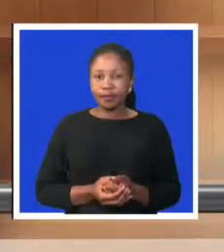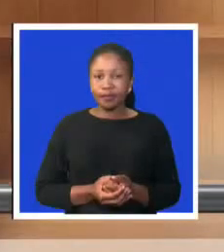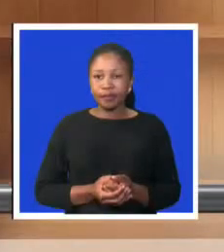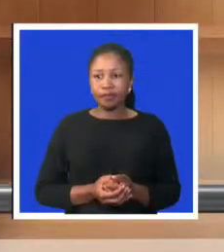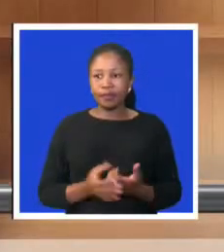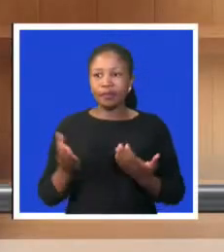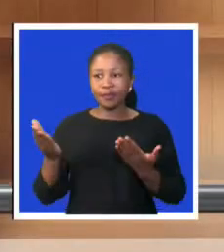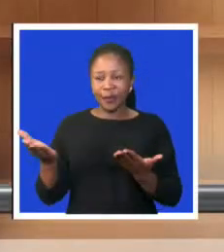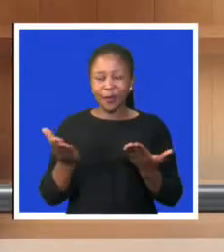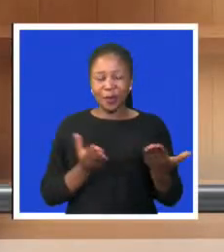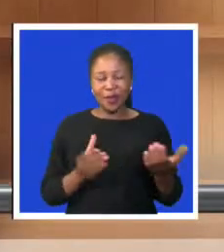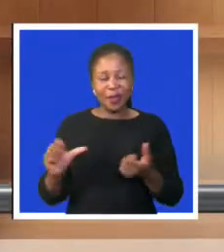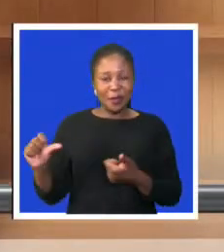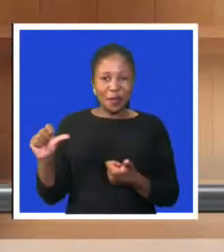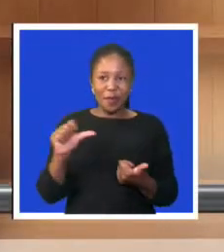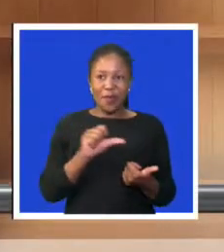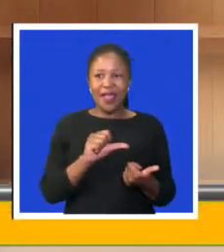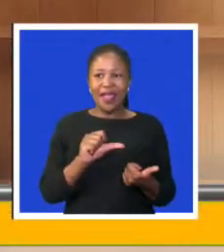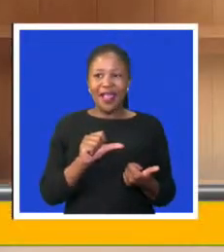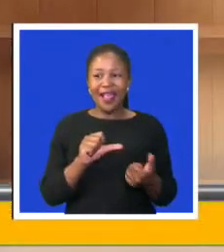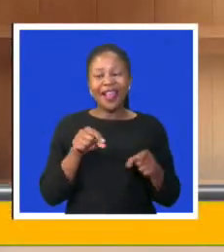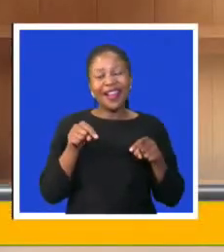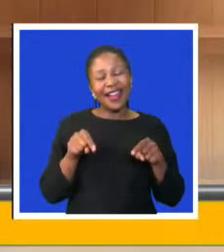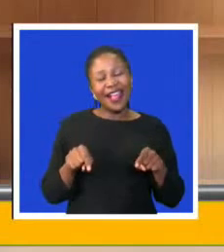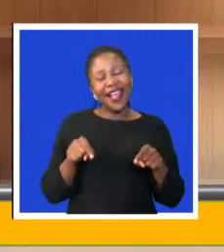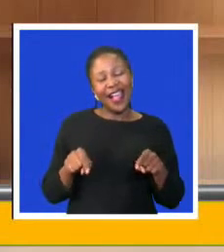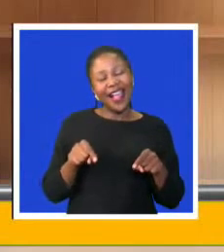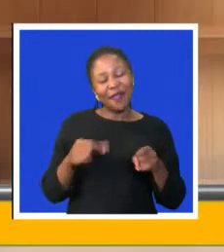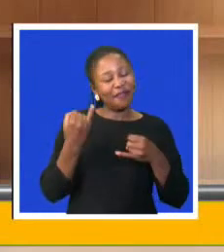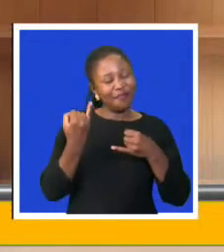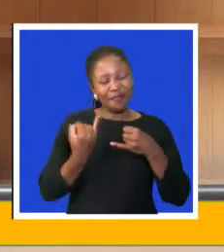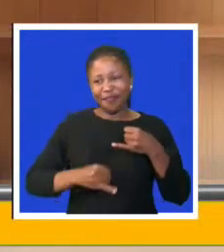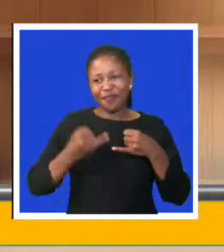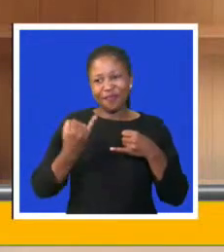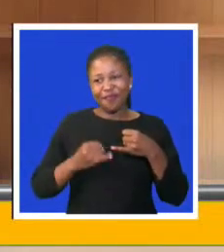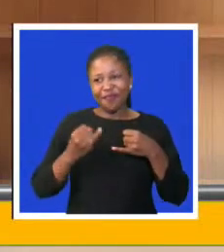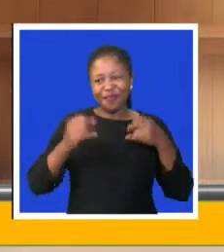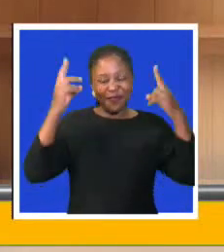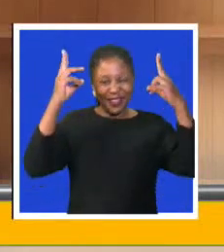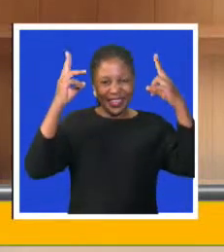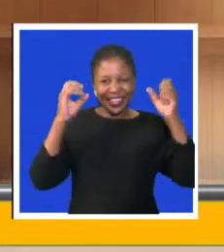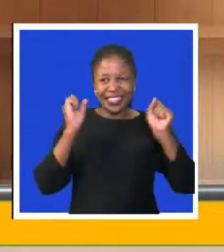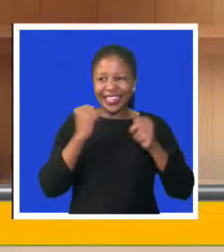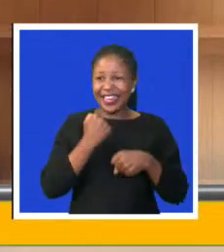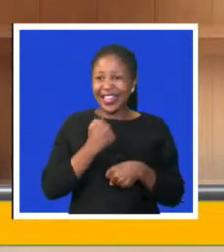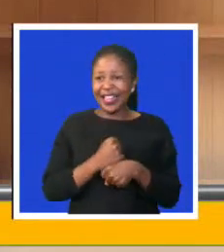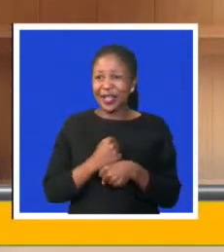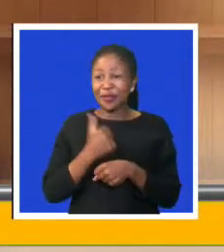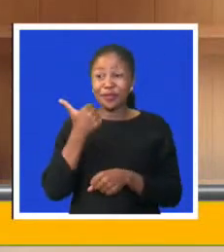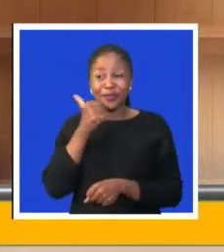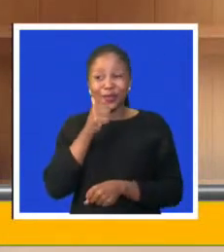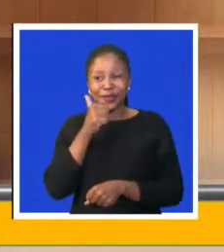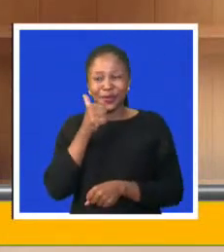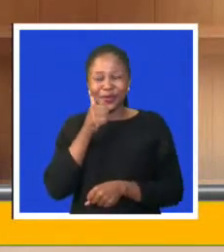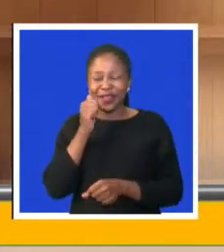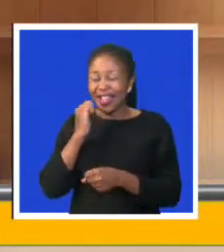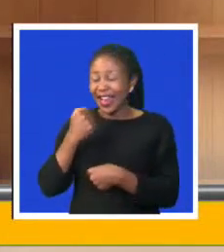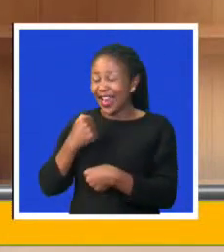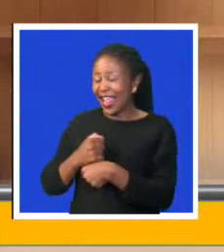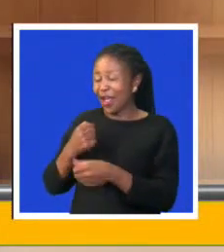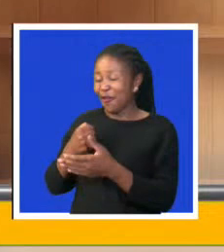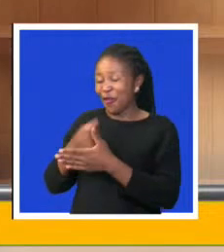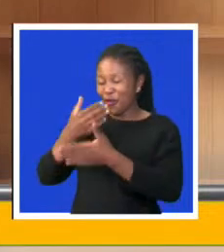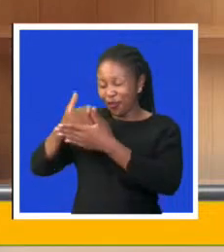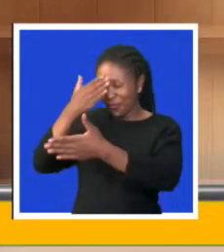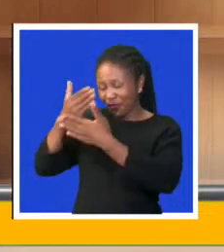Welcome back. Unfortunately, that was the last lesson for the day. What a beautiful day of learning, wasn't it? It was